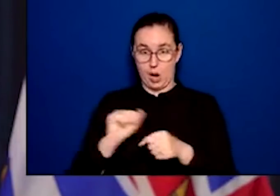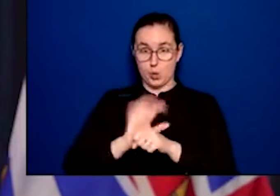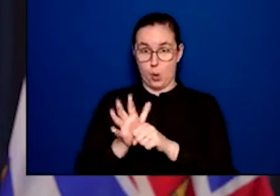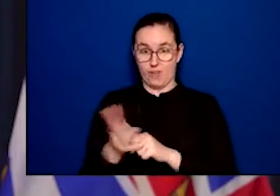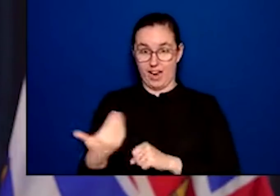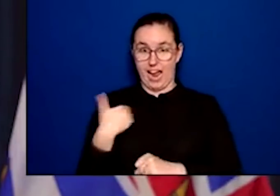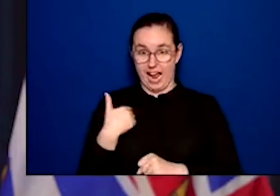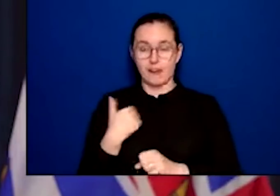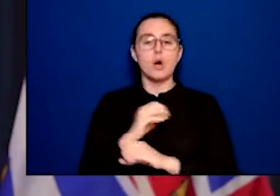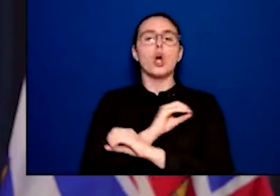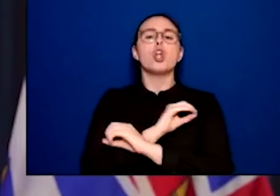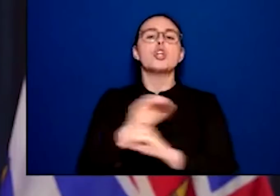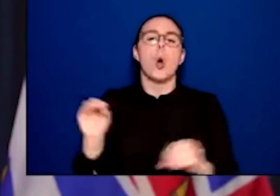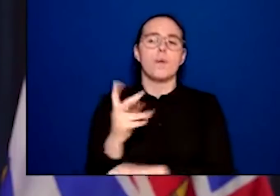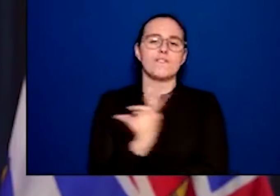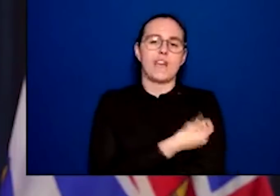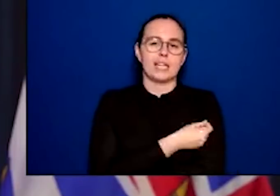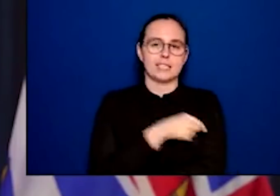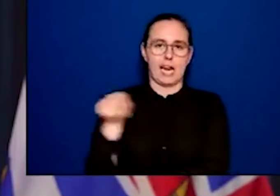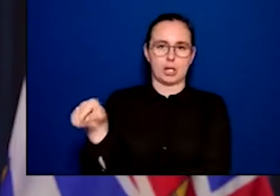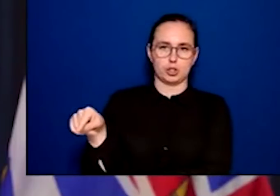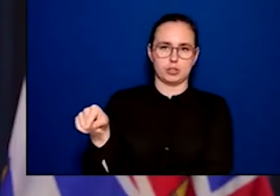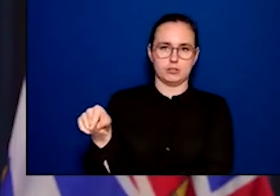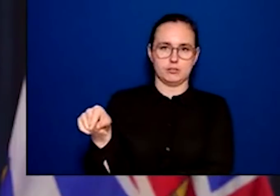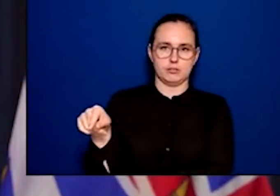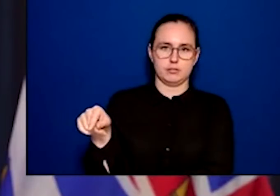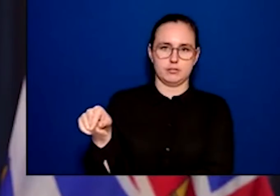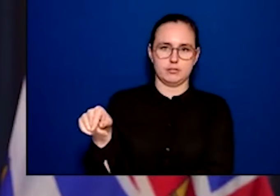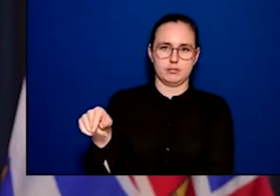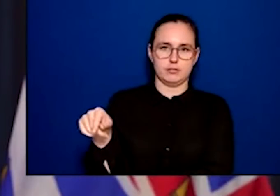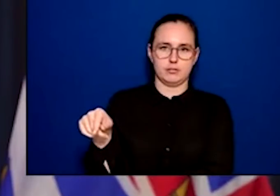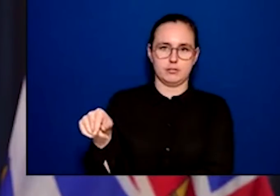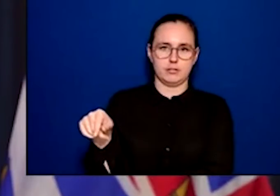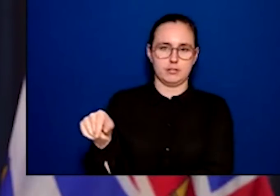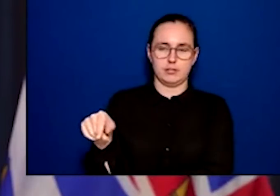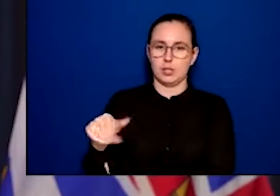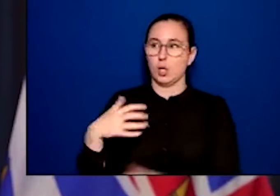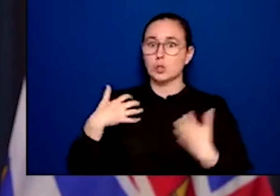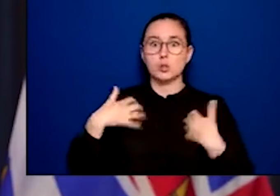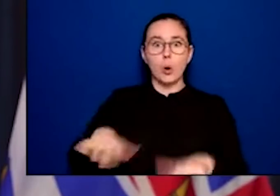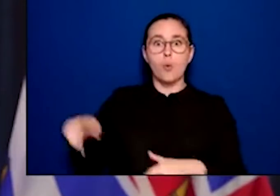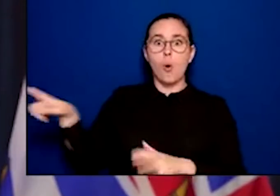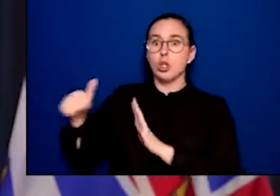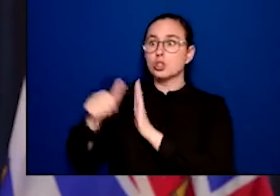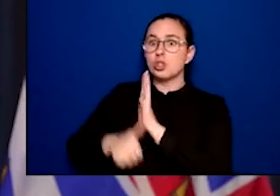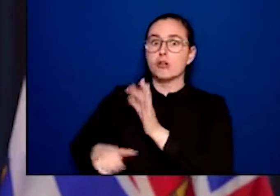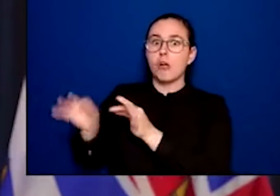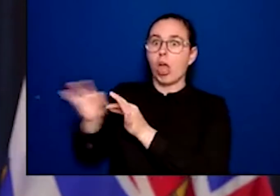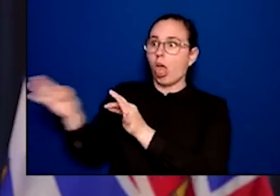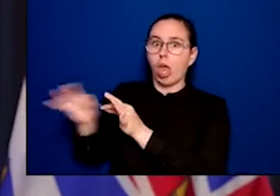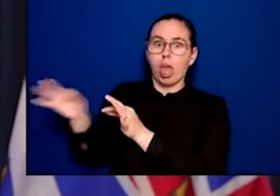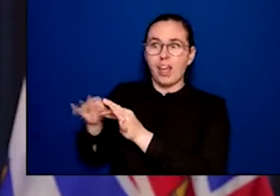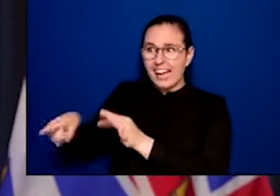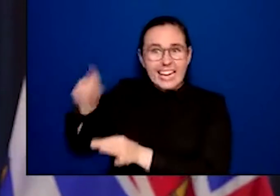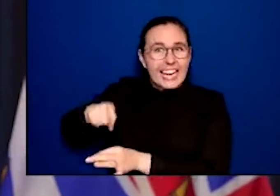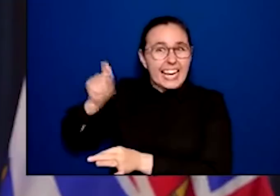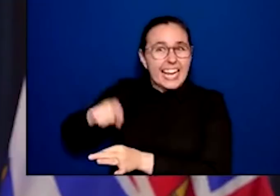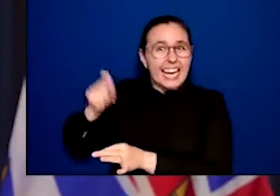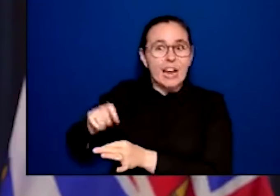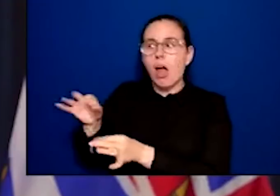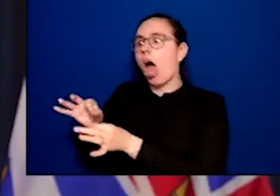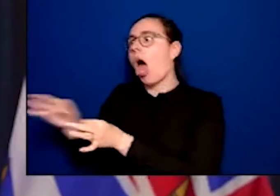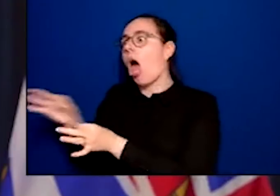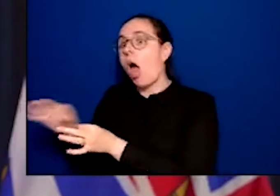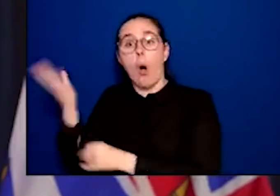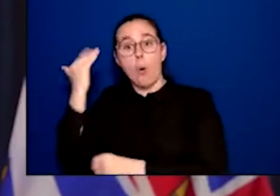not desirable to be deferring surgeries and other procedures in our healthcare system to deal with the situation. And the message in these